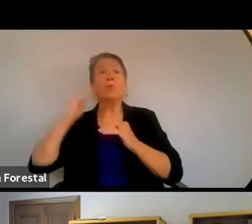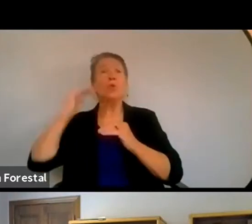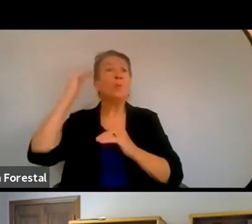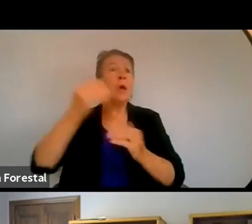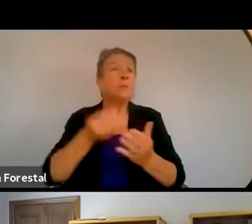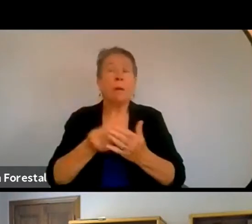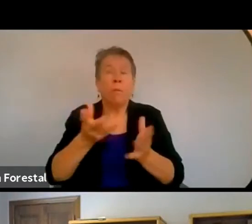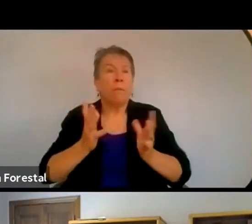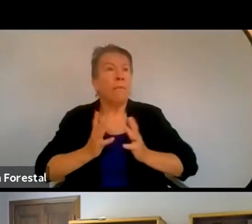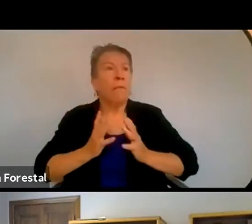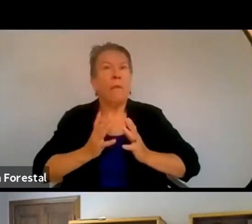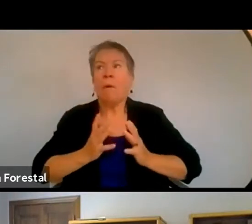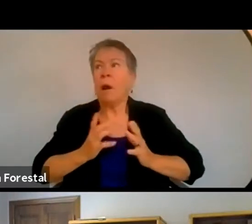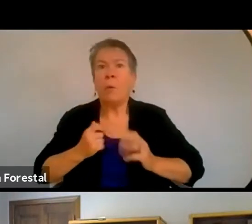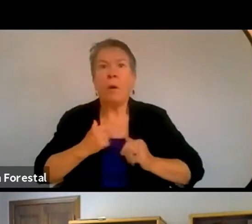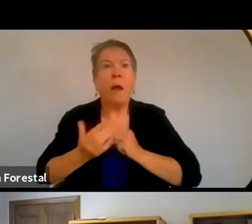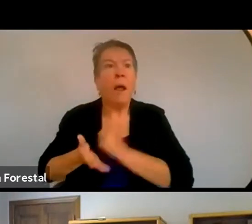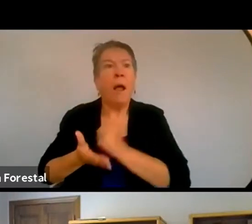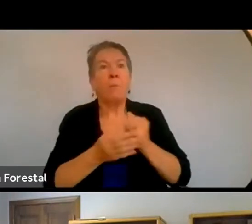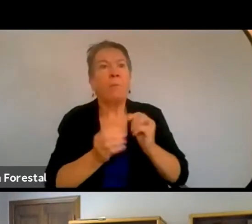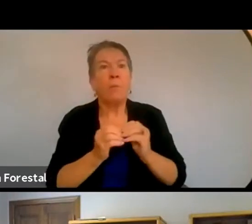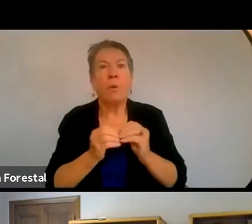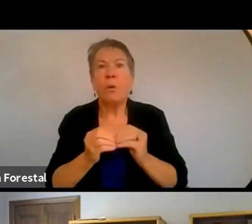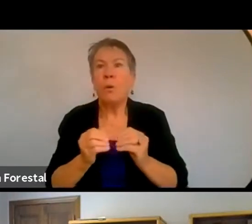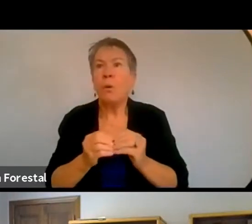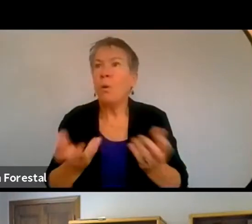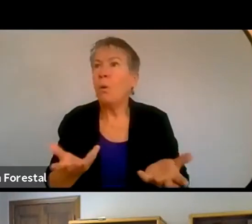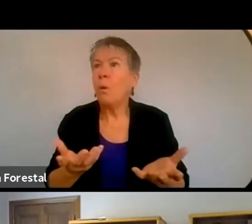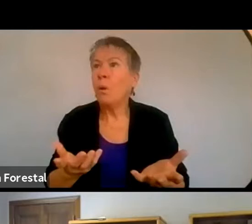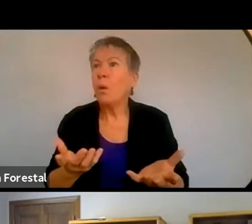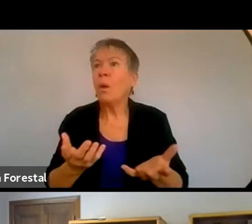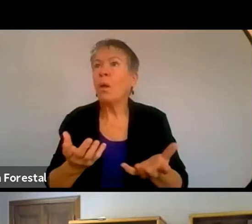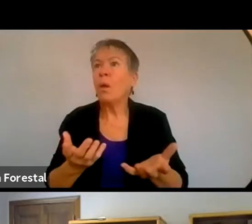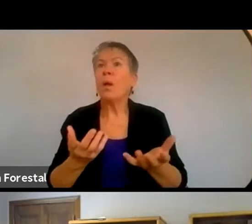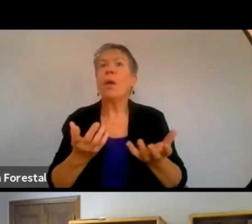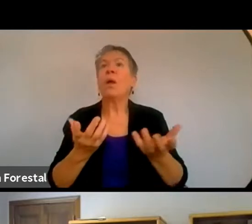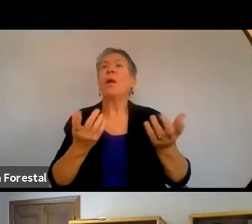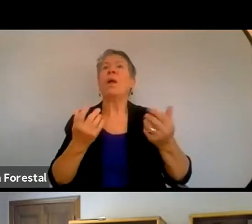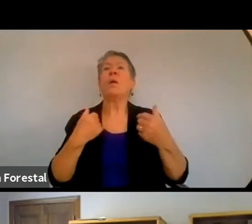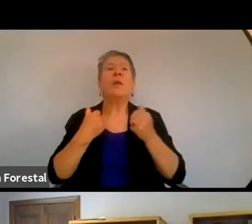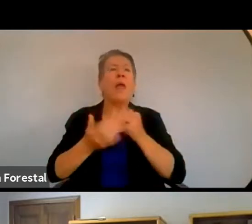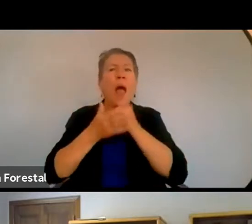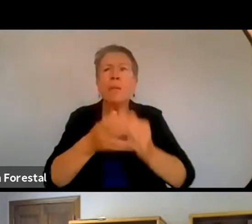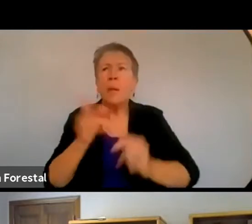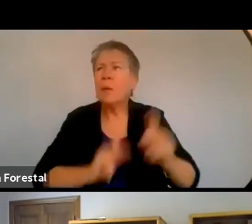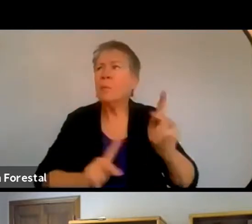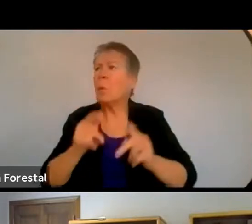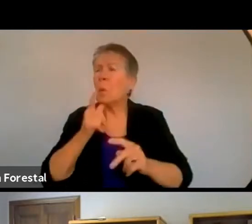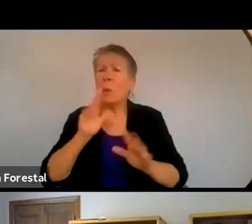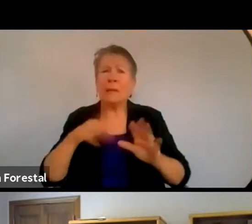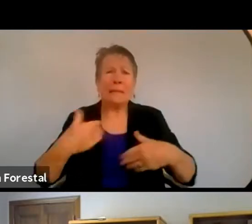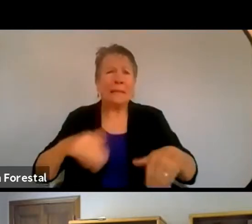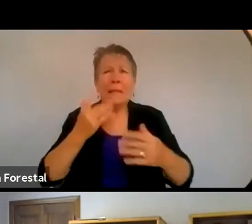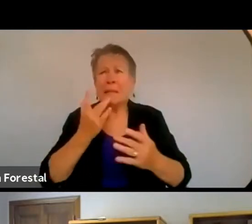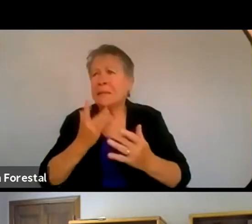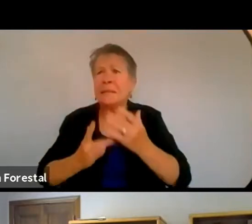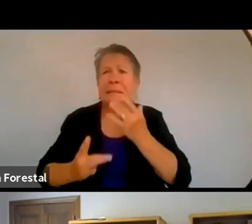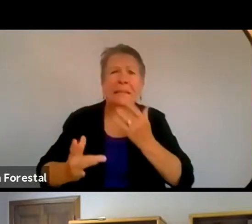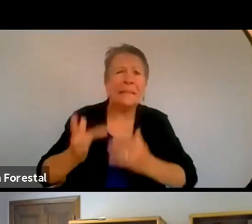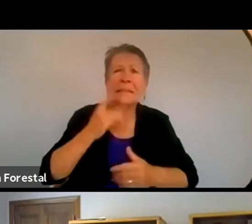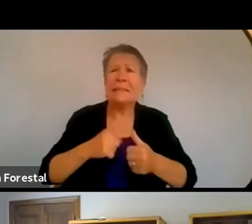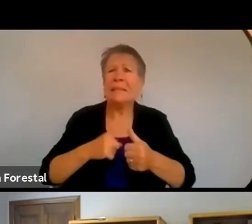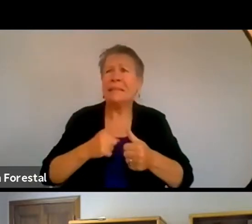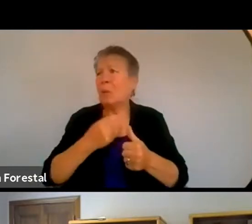you're unemployed, small business, restaurant, healthcare system, transit, frontline